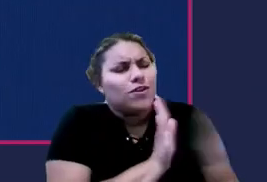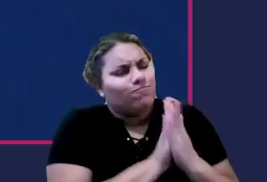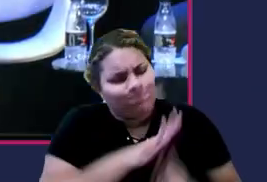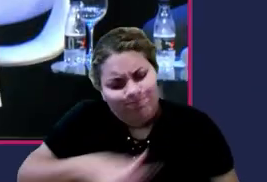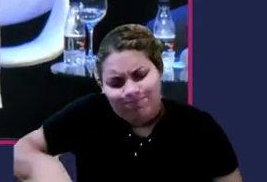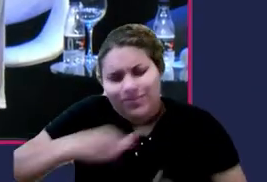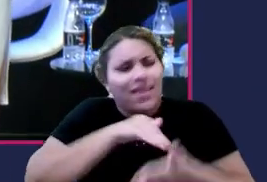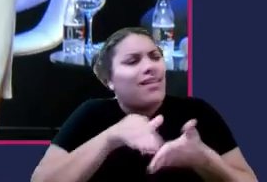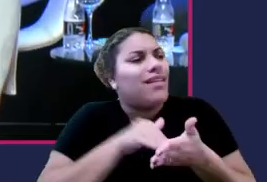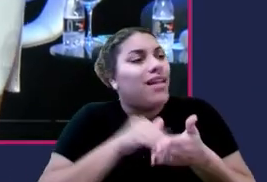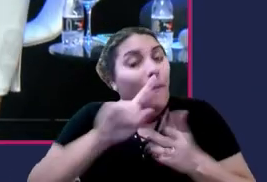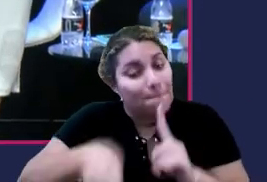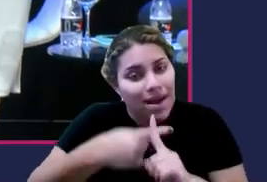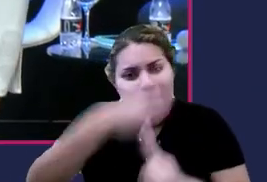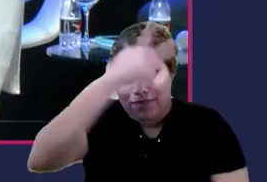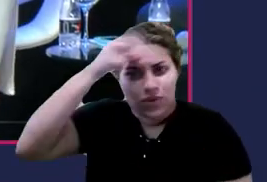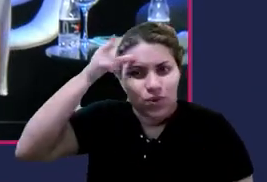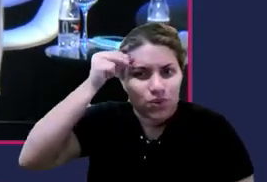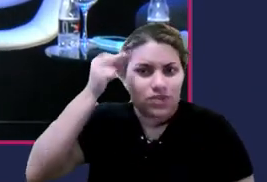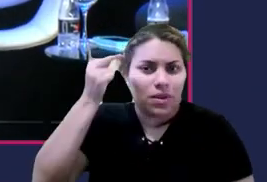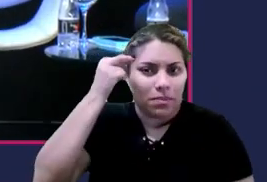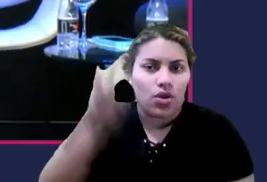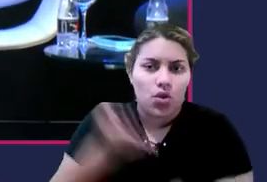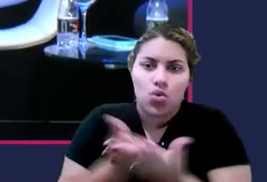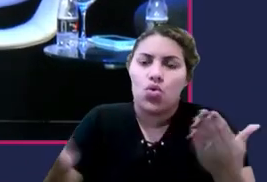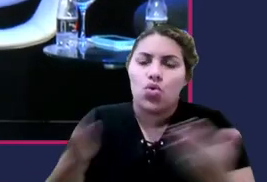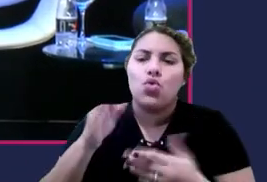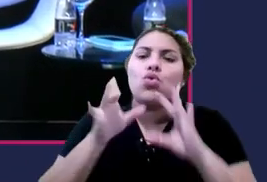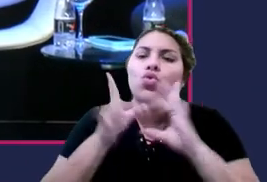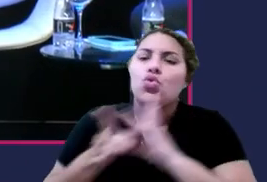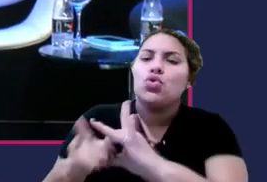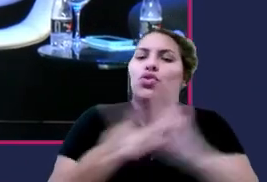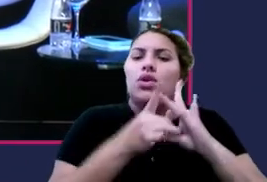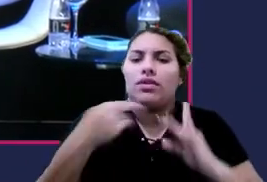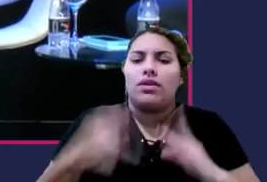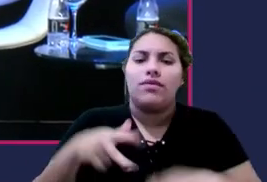you can count on us, Tony, but with